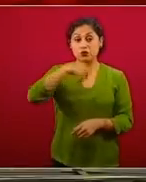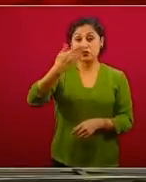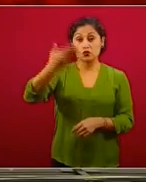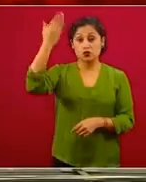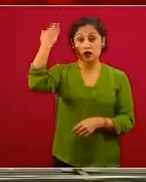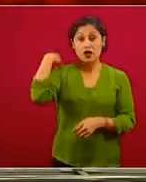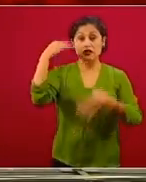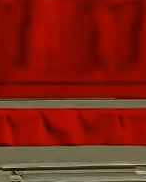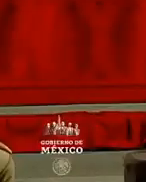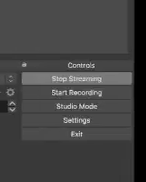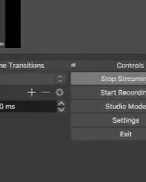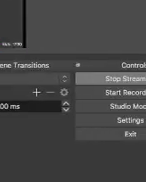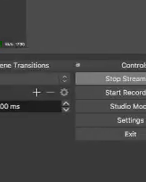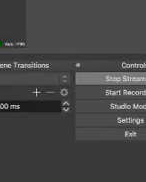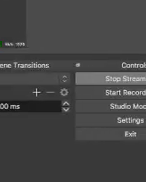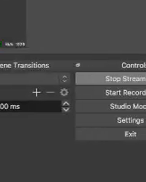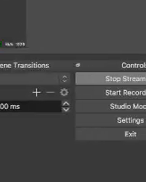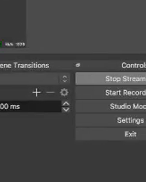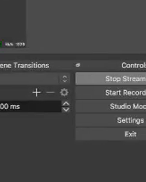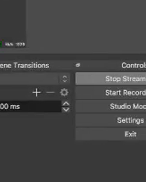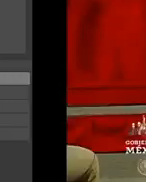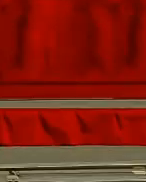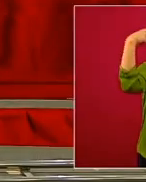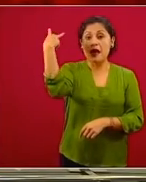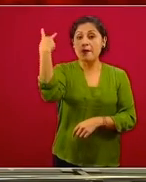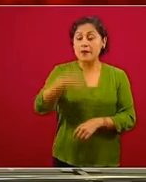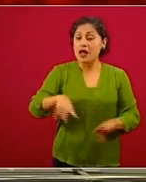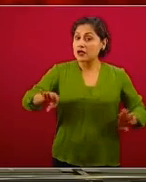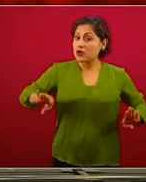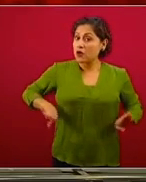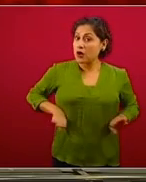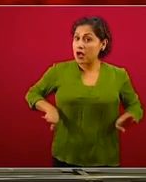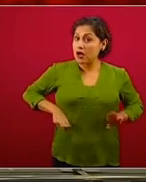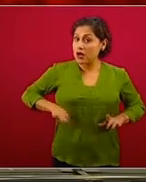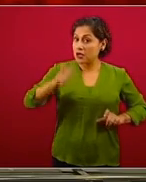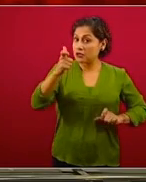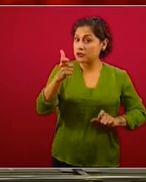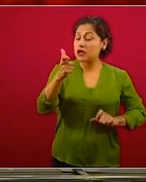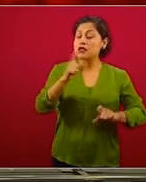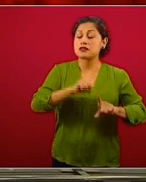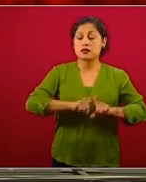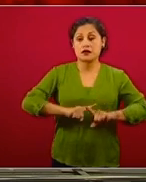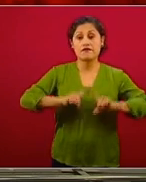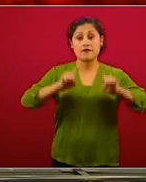country that has social and economic conditions that are totally diverse.